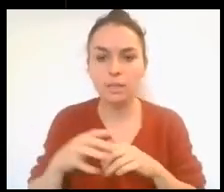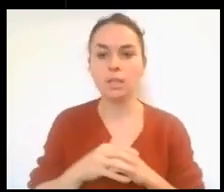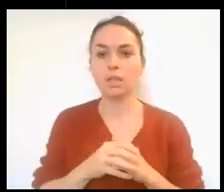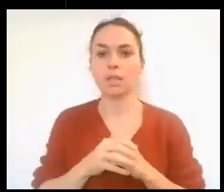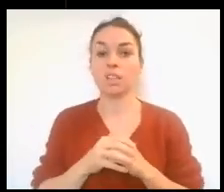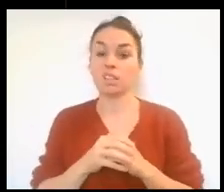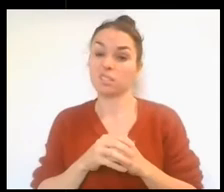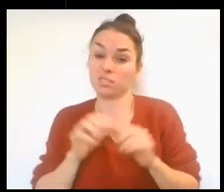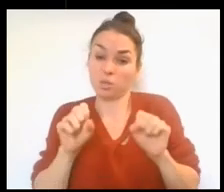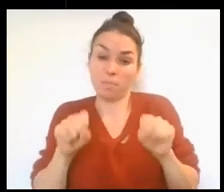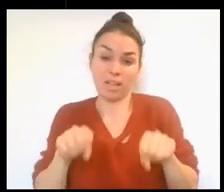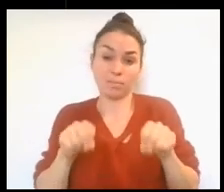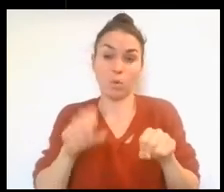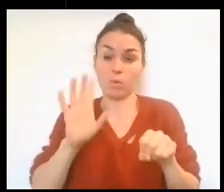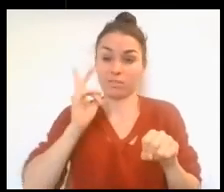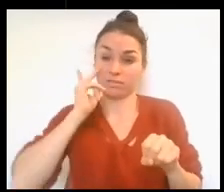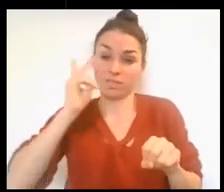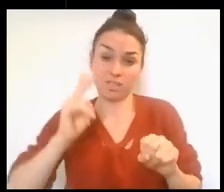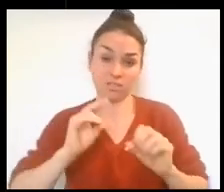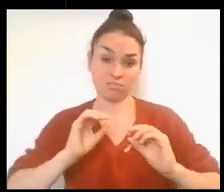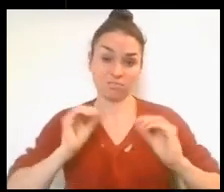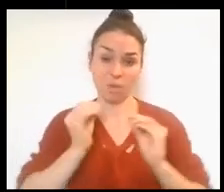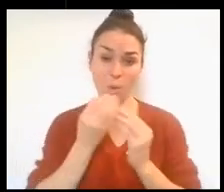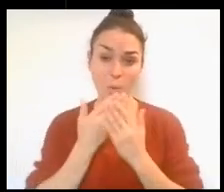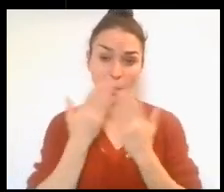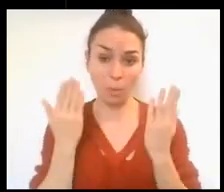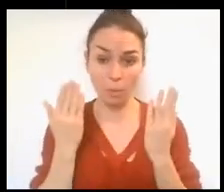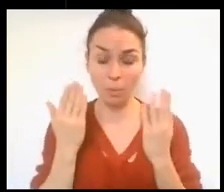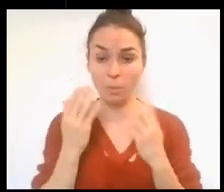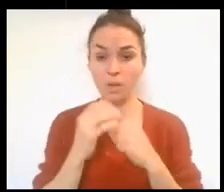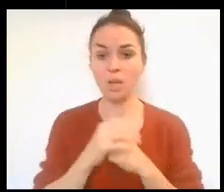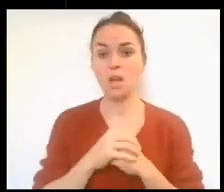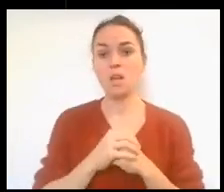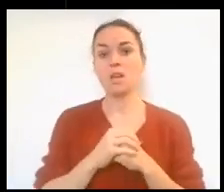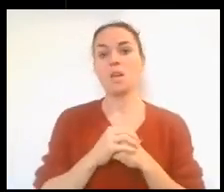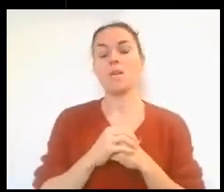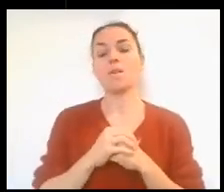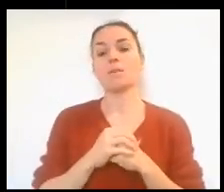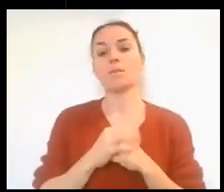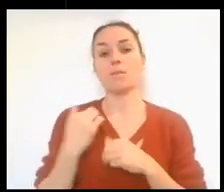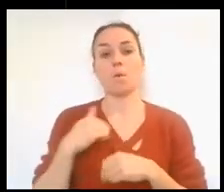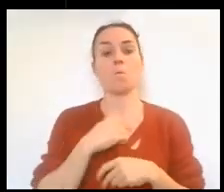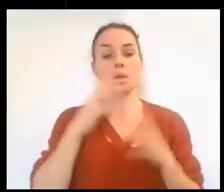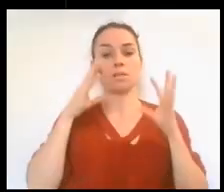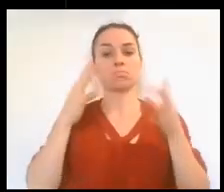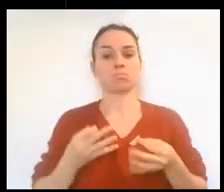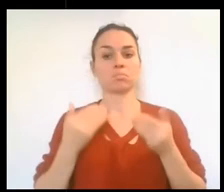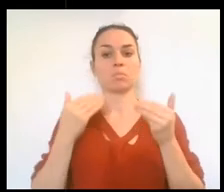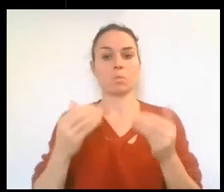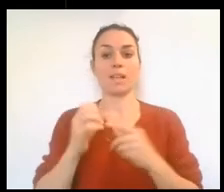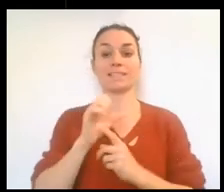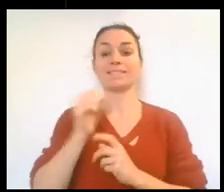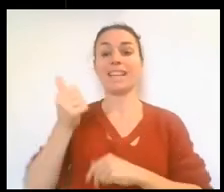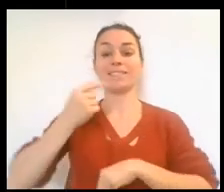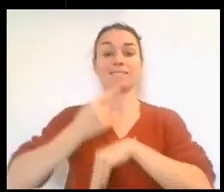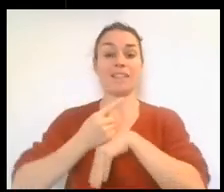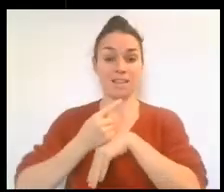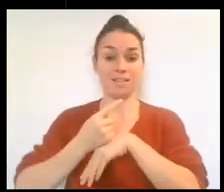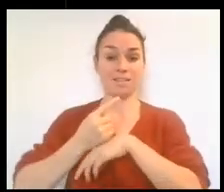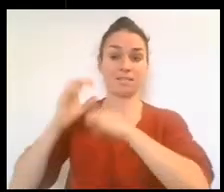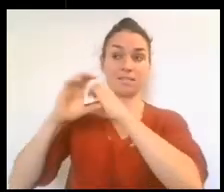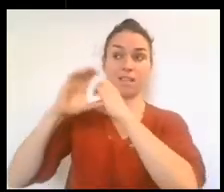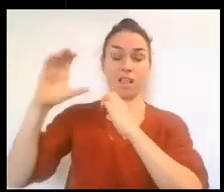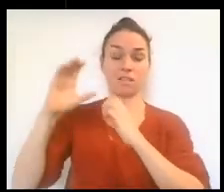Taking the telescope, it turns out, for 10 days, which is what we decided to expose for,